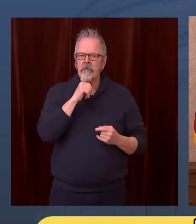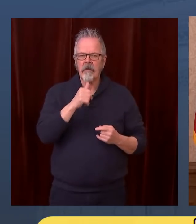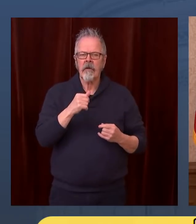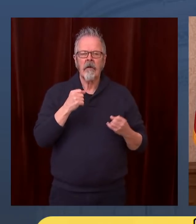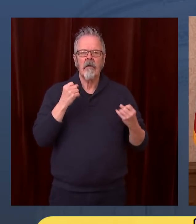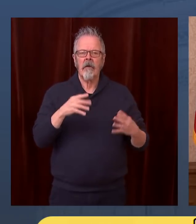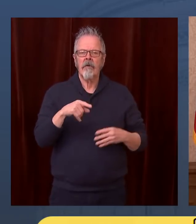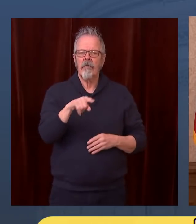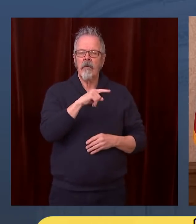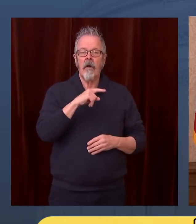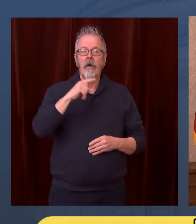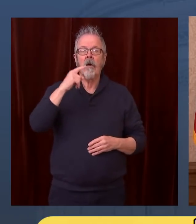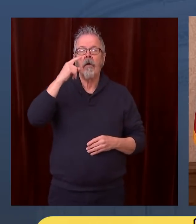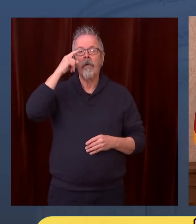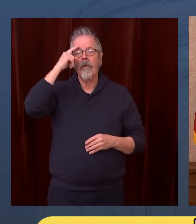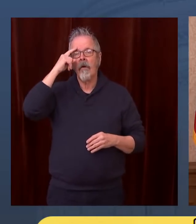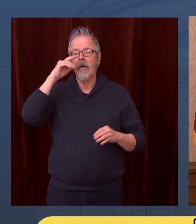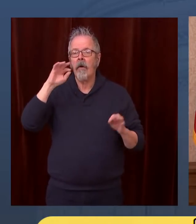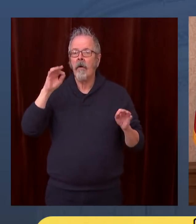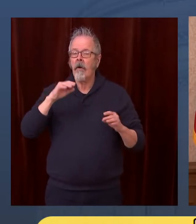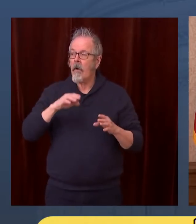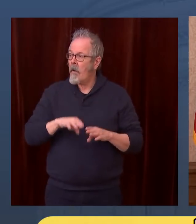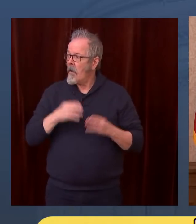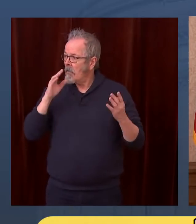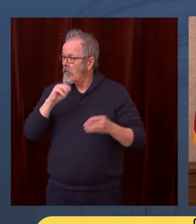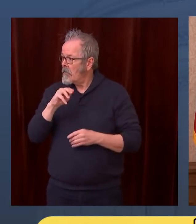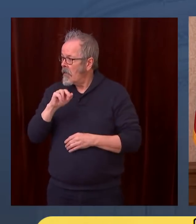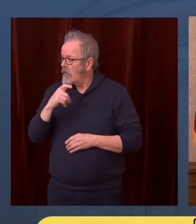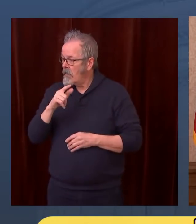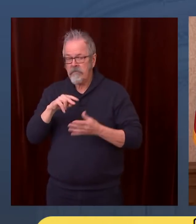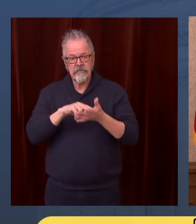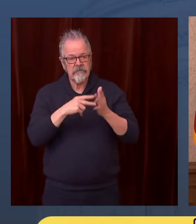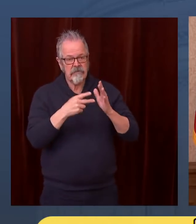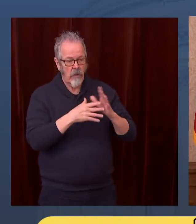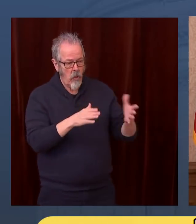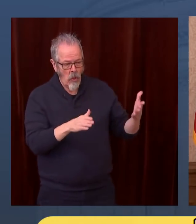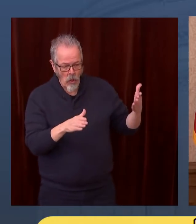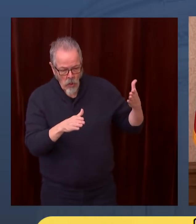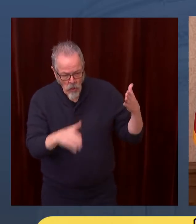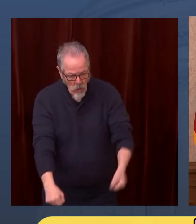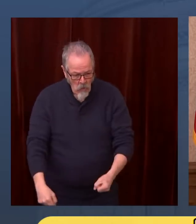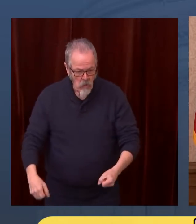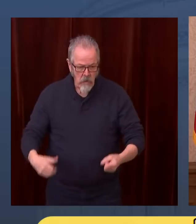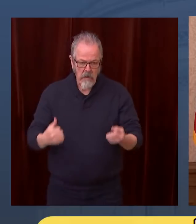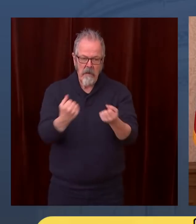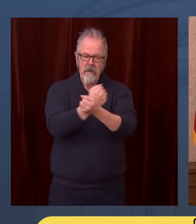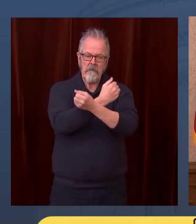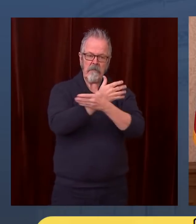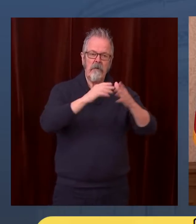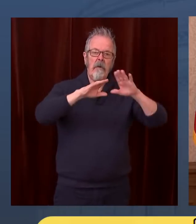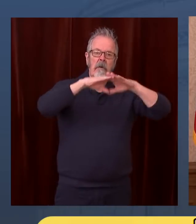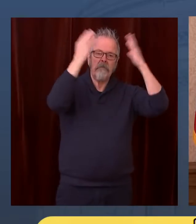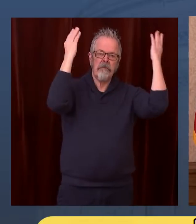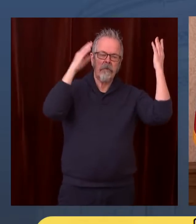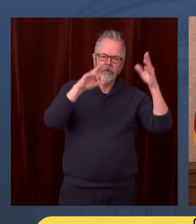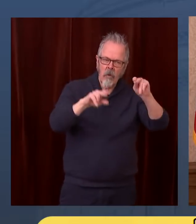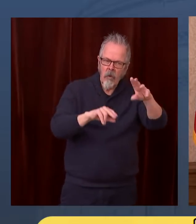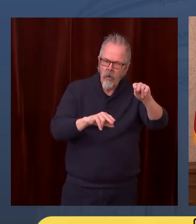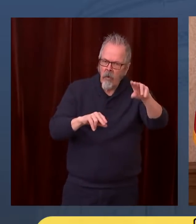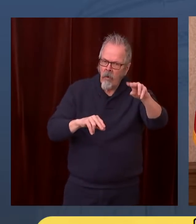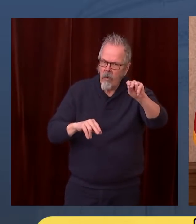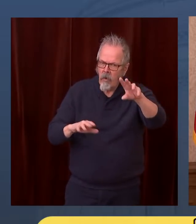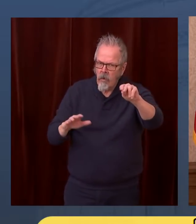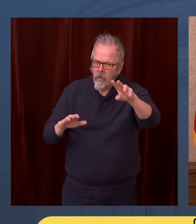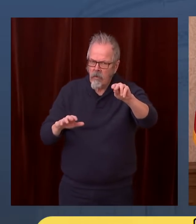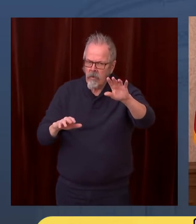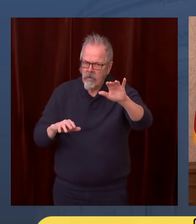these vaccines are. We do have to recognize, even after we've made this great progress, this is going to remain a deadly disease. And